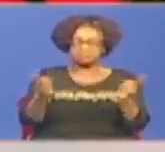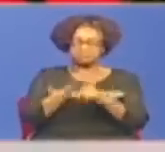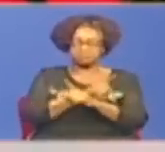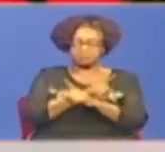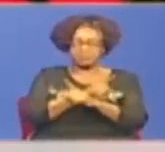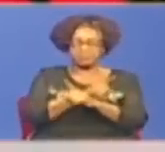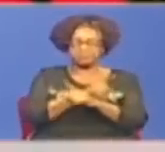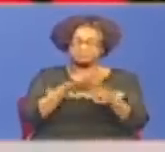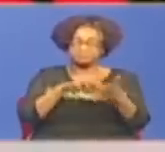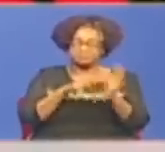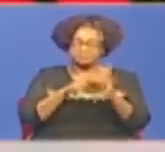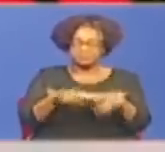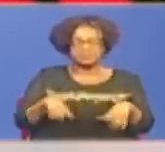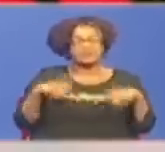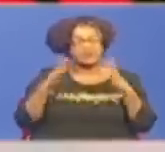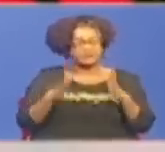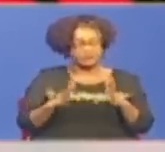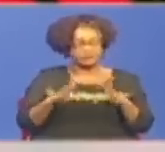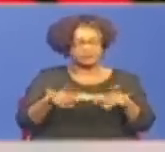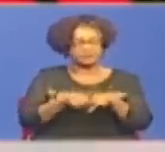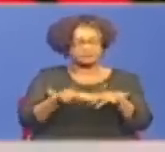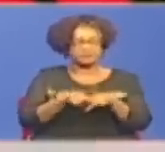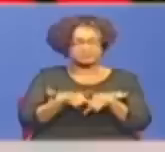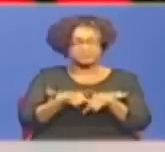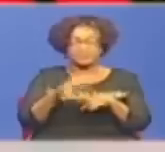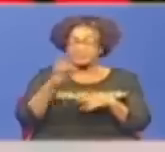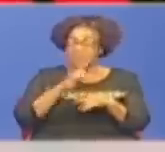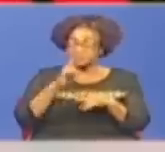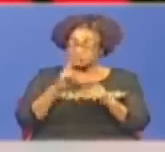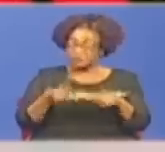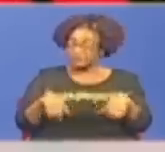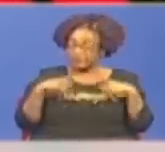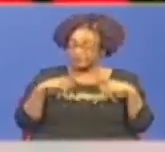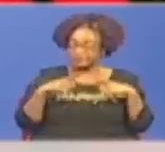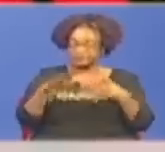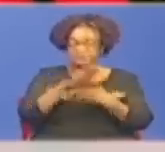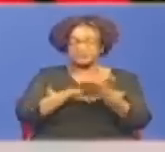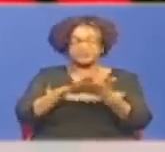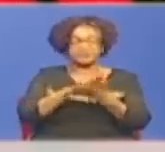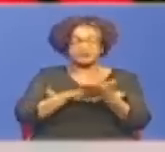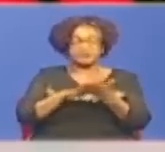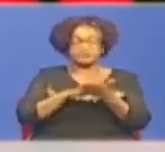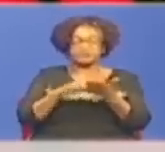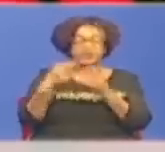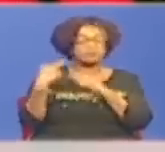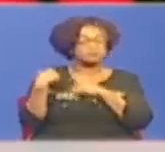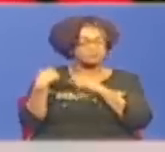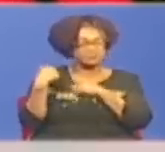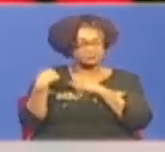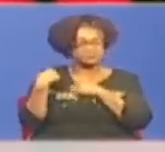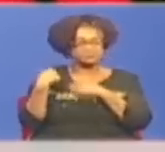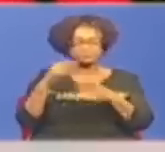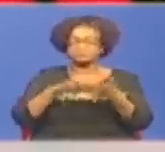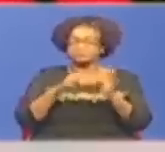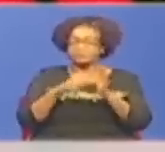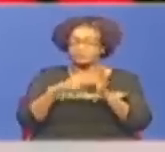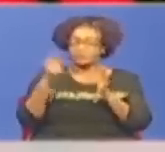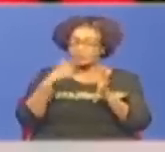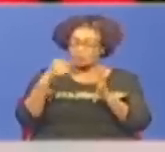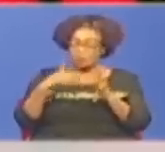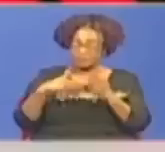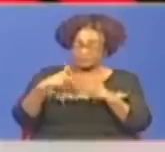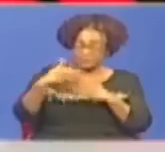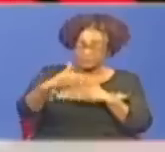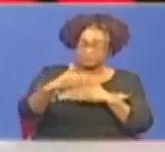name of survival, and the race to survive is also evident in the area of accountability. It's all about who gets ahead, and as Emmanuel Juma